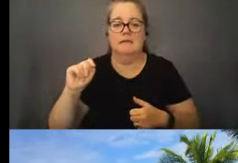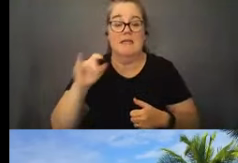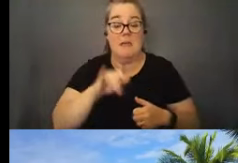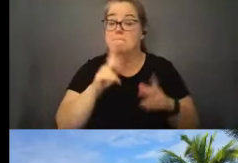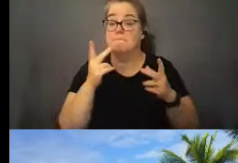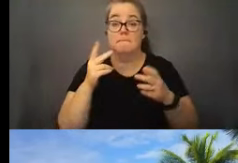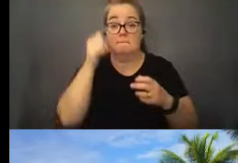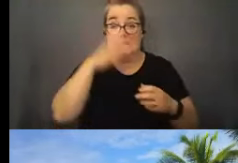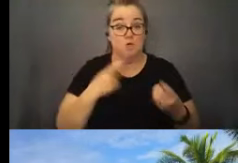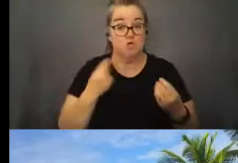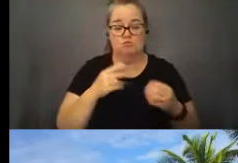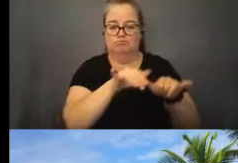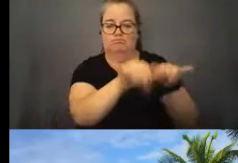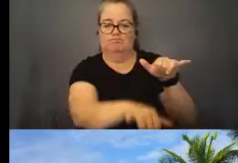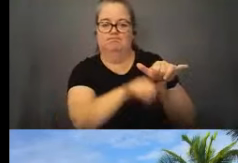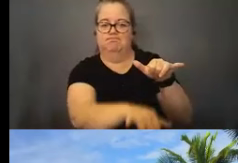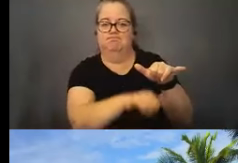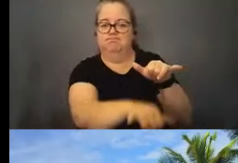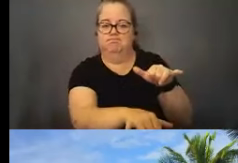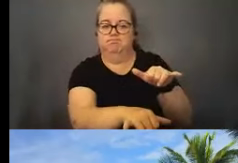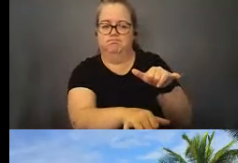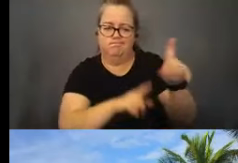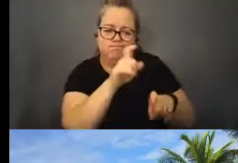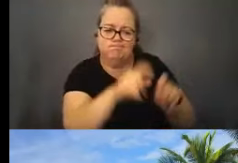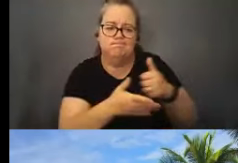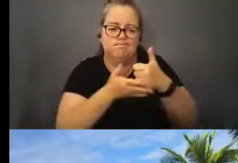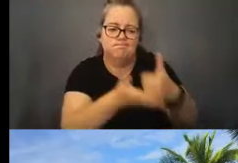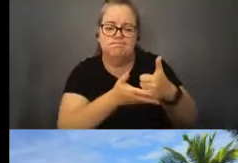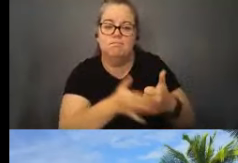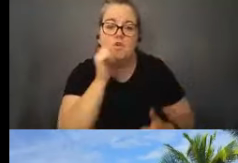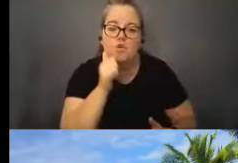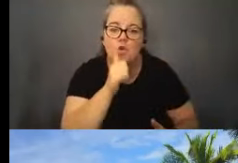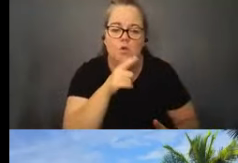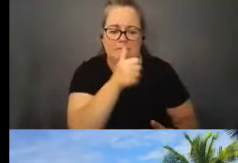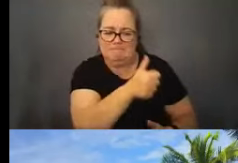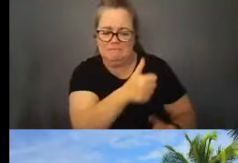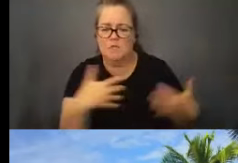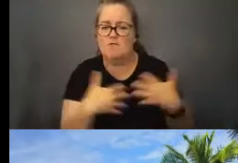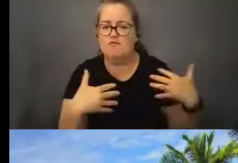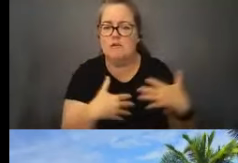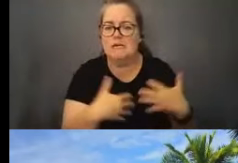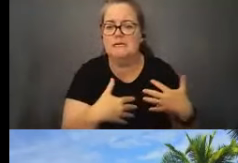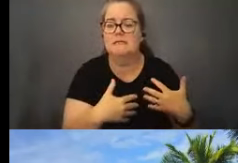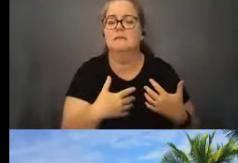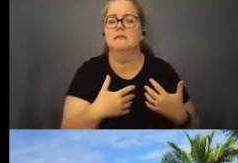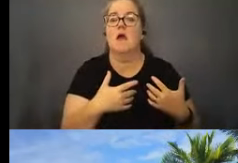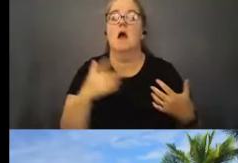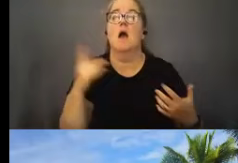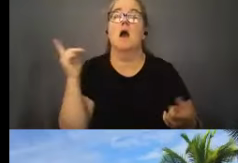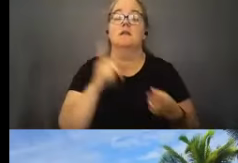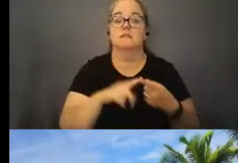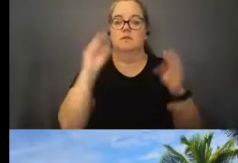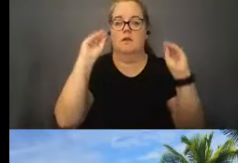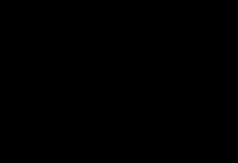questions to try to help the young girl who's afraid. And he'll just stay until the ambulance